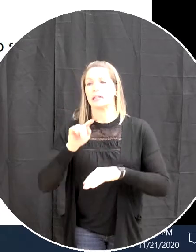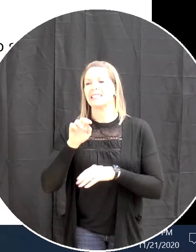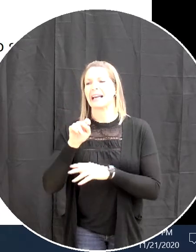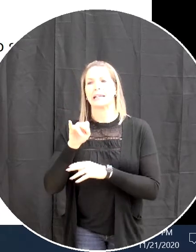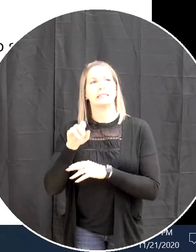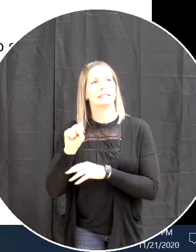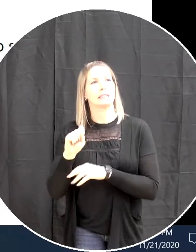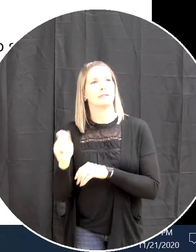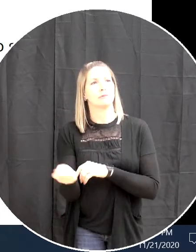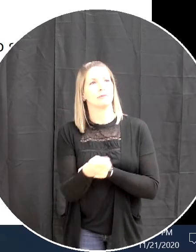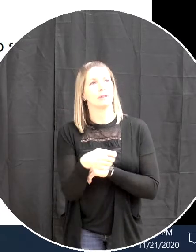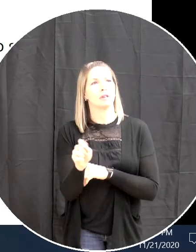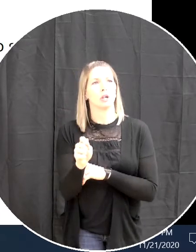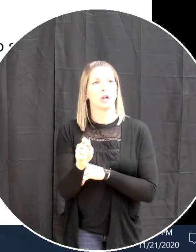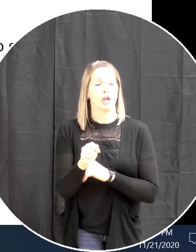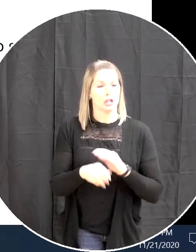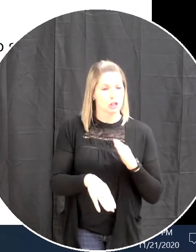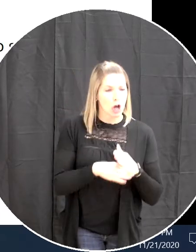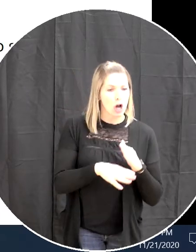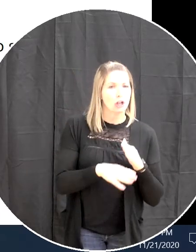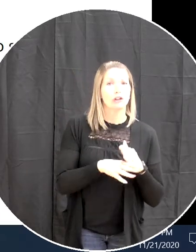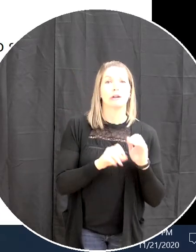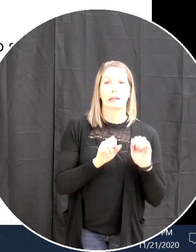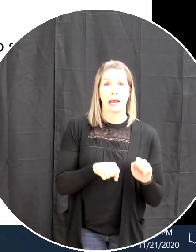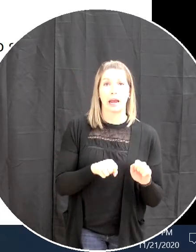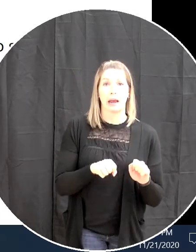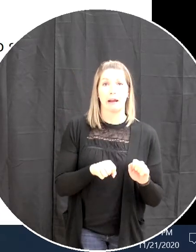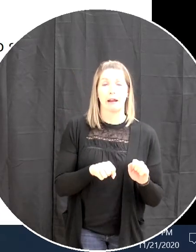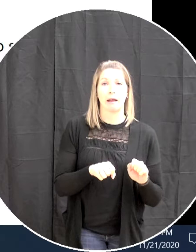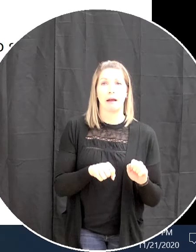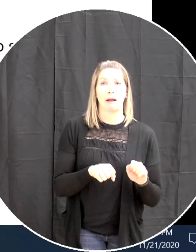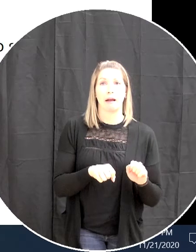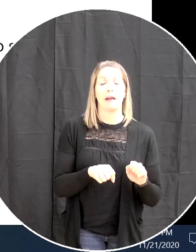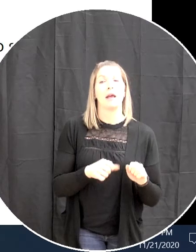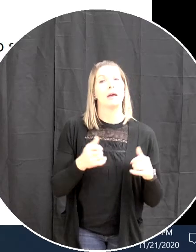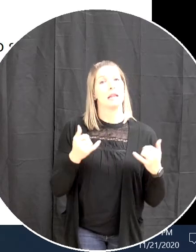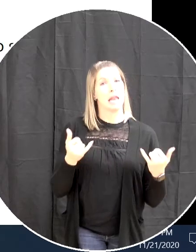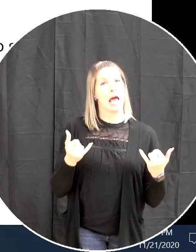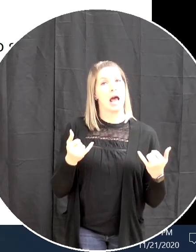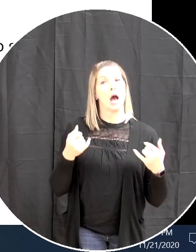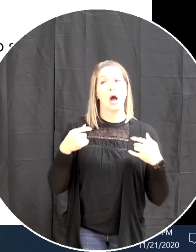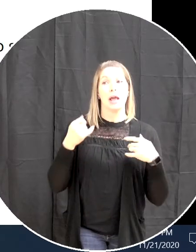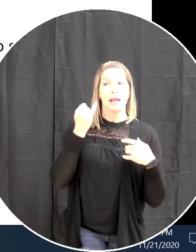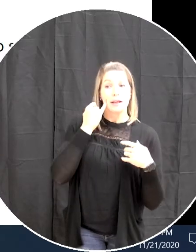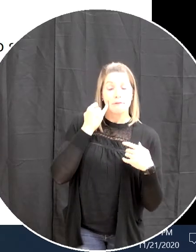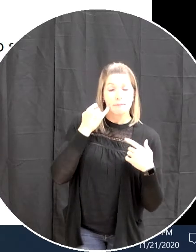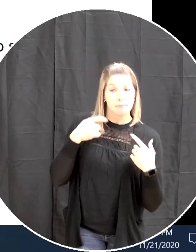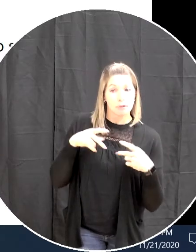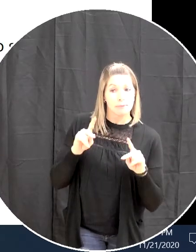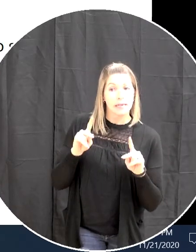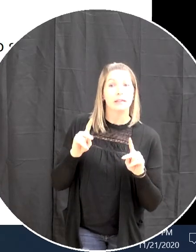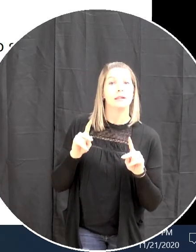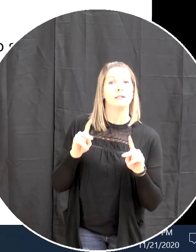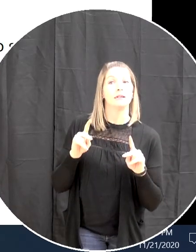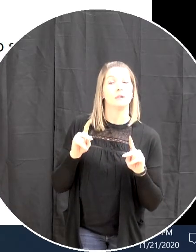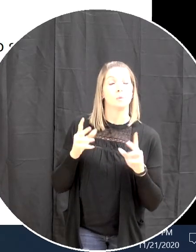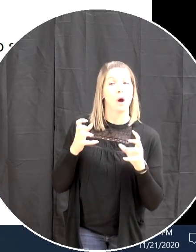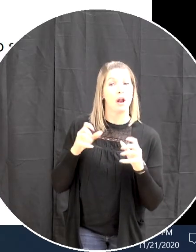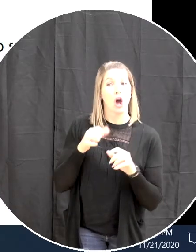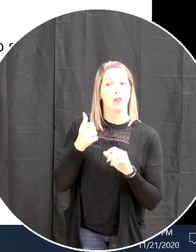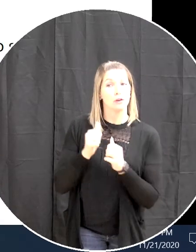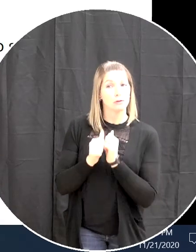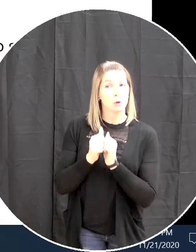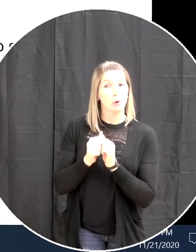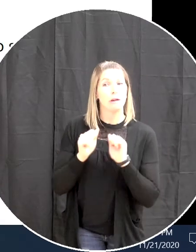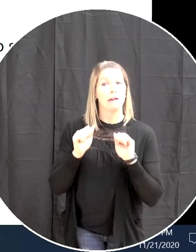use, but any other sport can occur if there's time allowed. And we've increased the time from